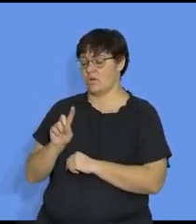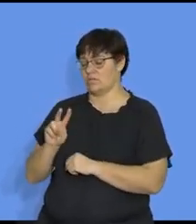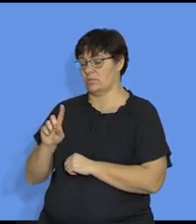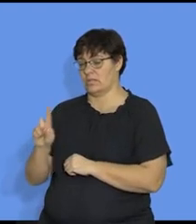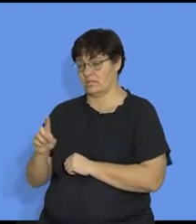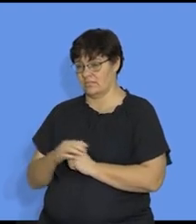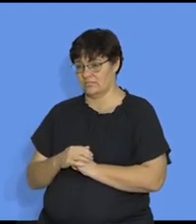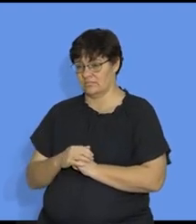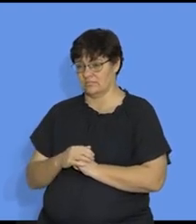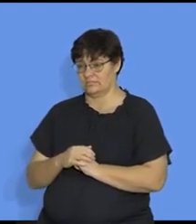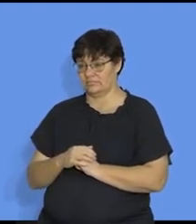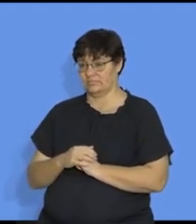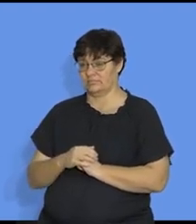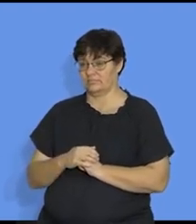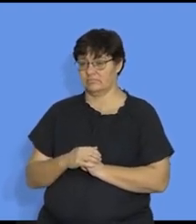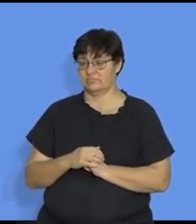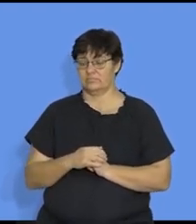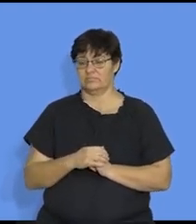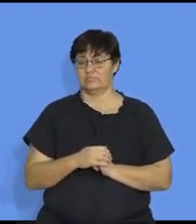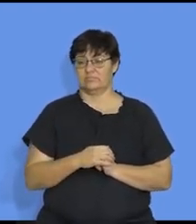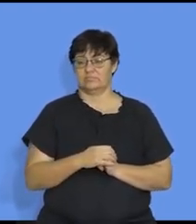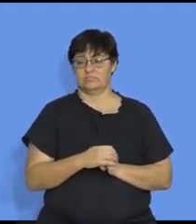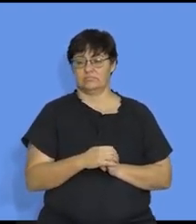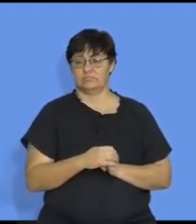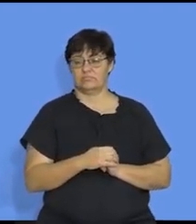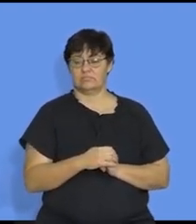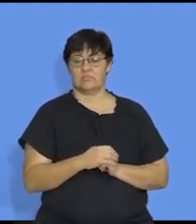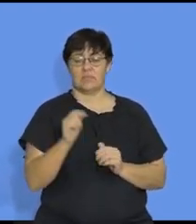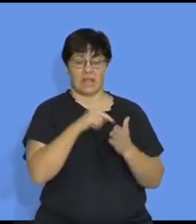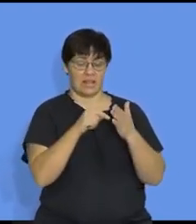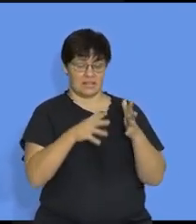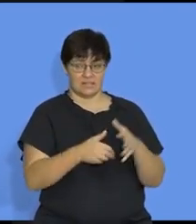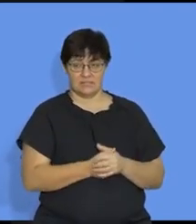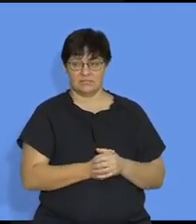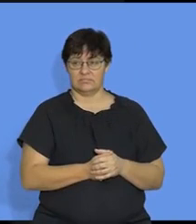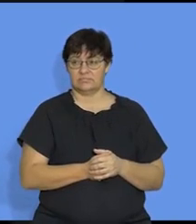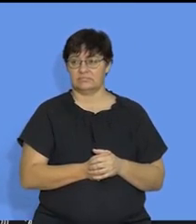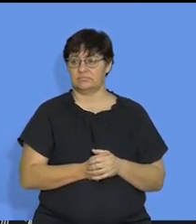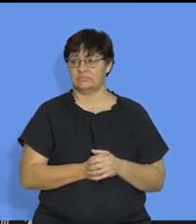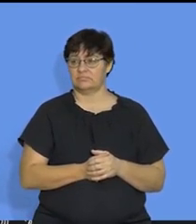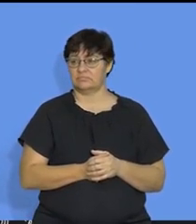is 121. So that means if I take my calculator,